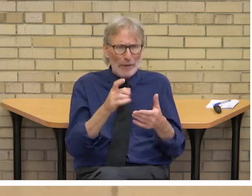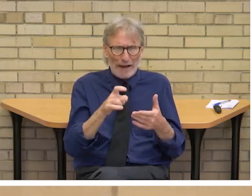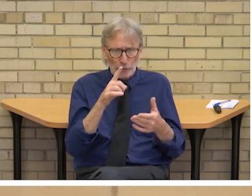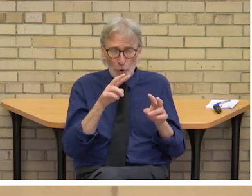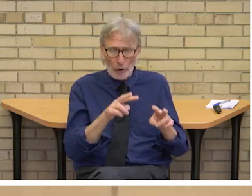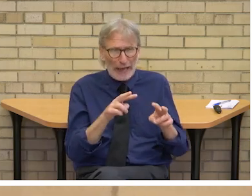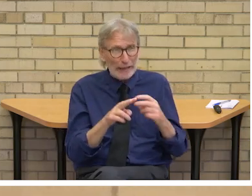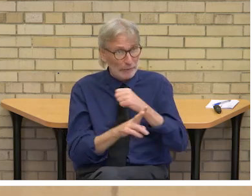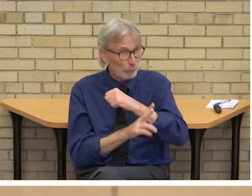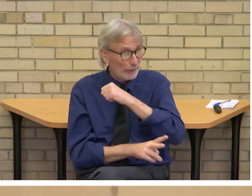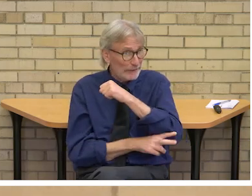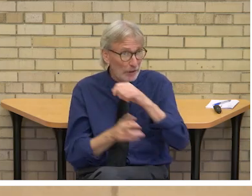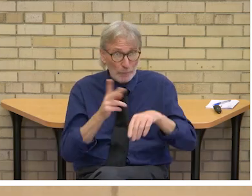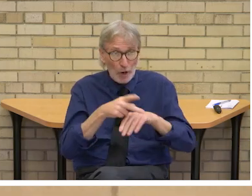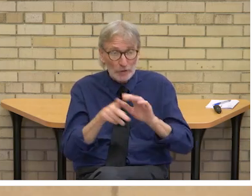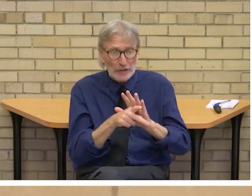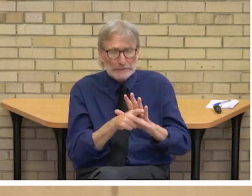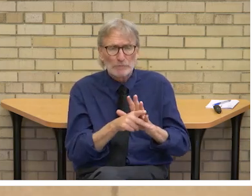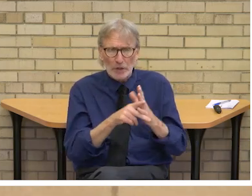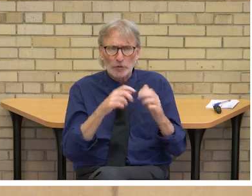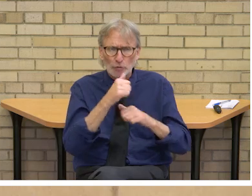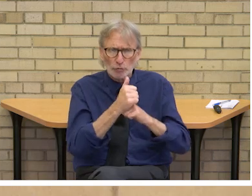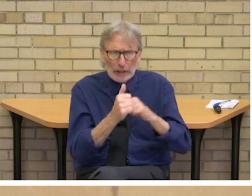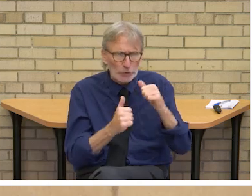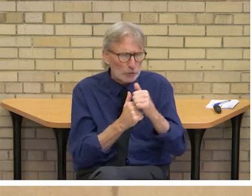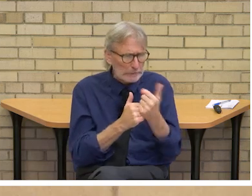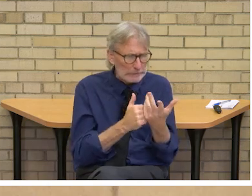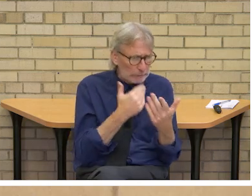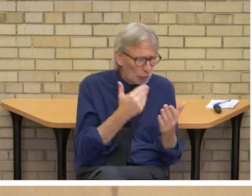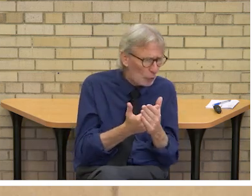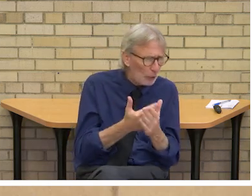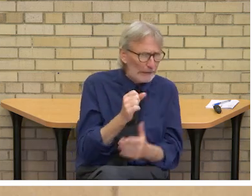condition before we have,